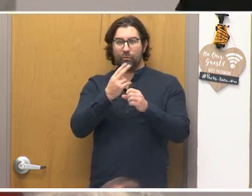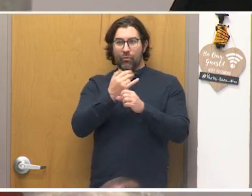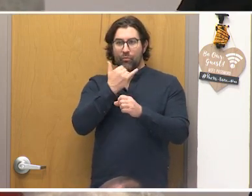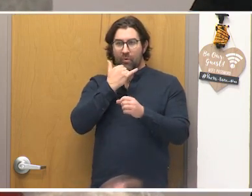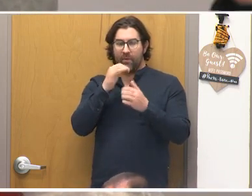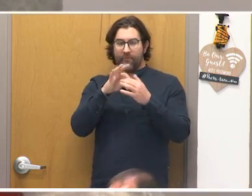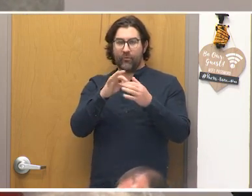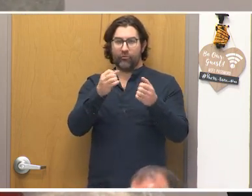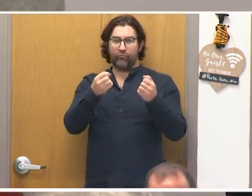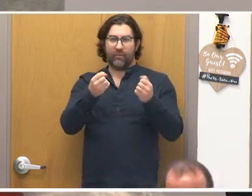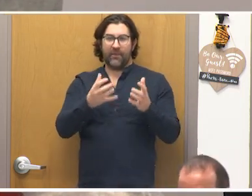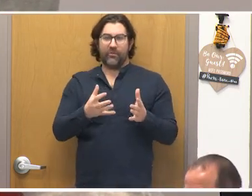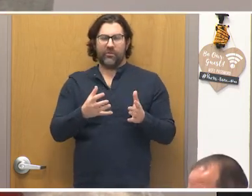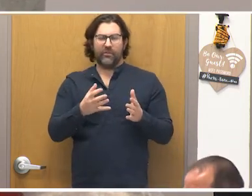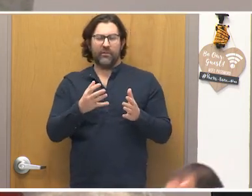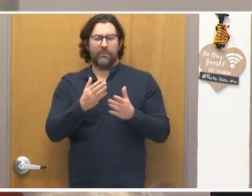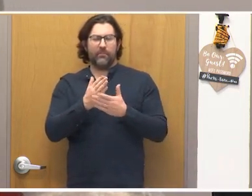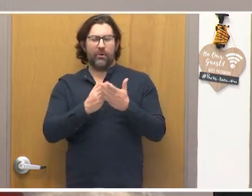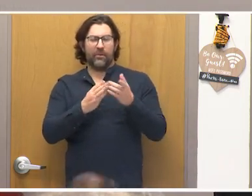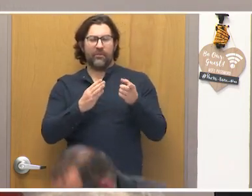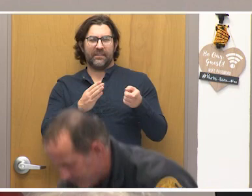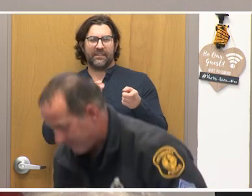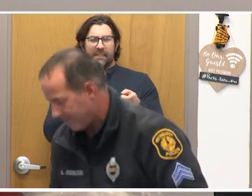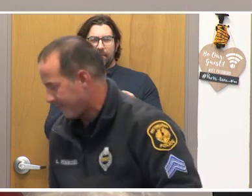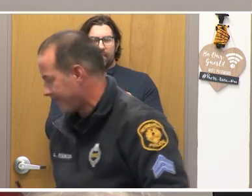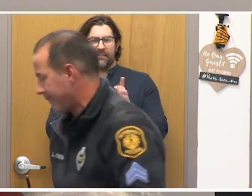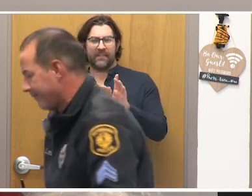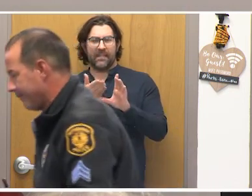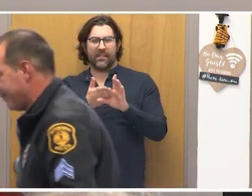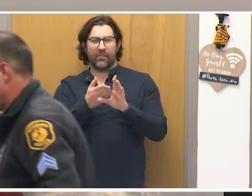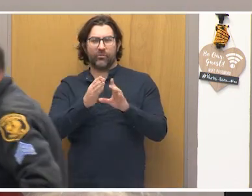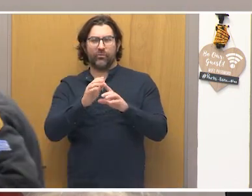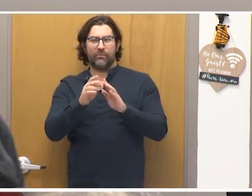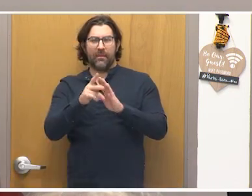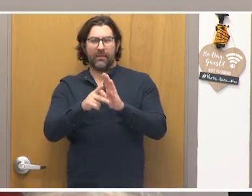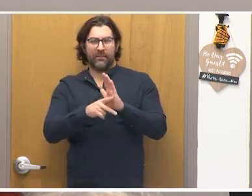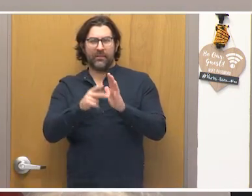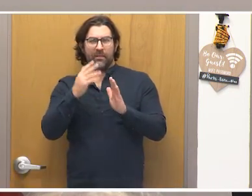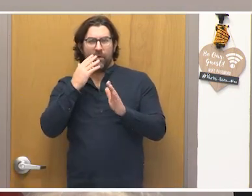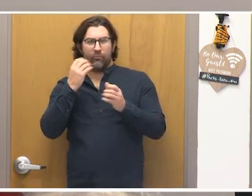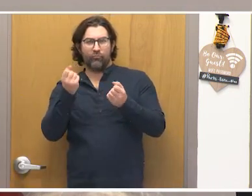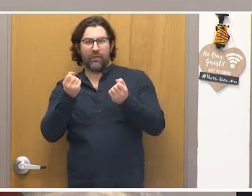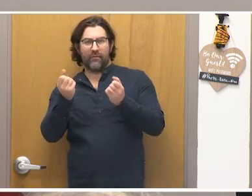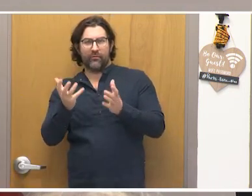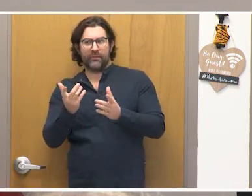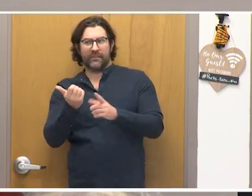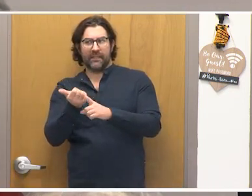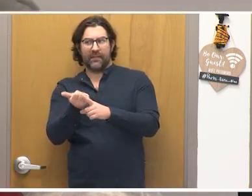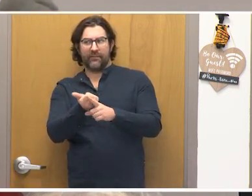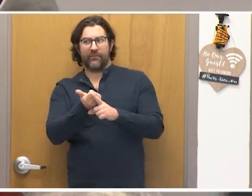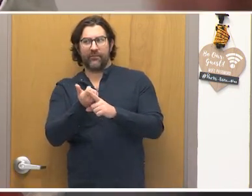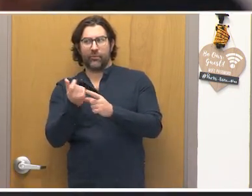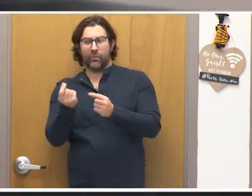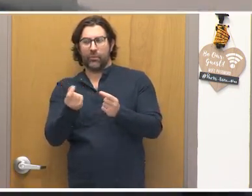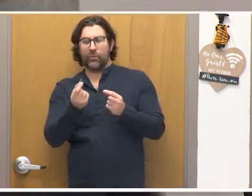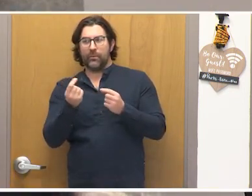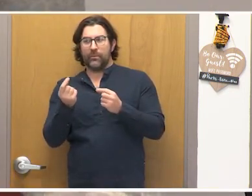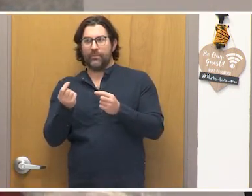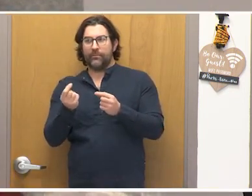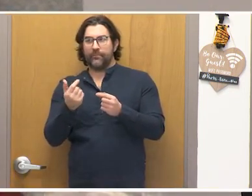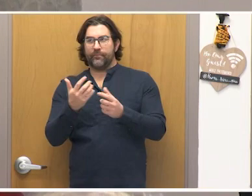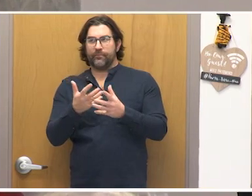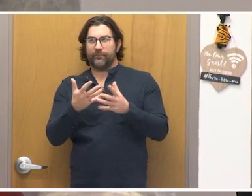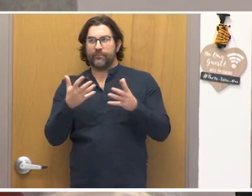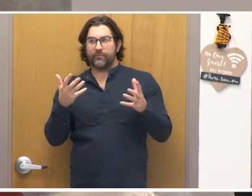And so part of this is sort of a psychological exercise as well of knowing what drivers are going to do. And so there's been a lot